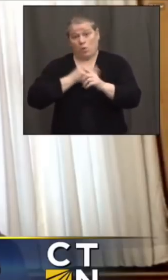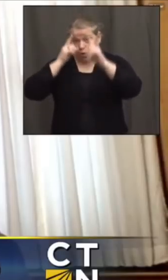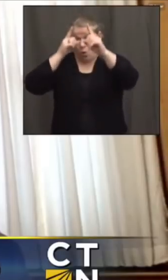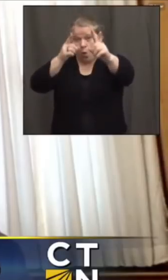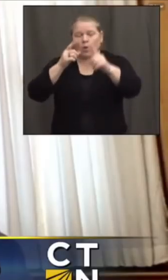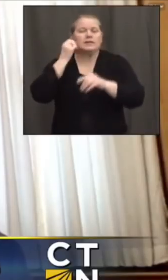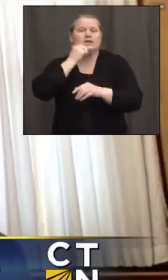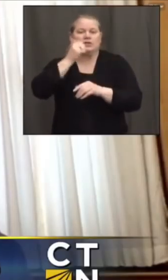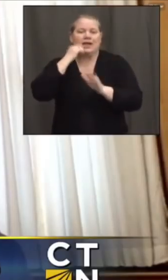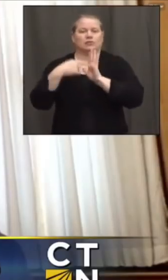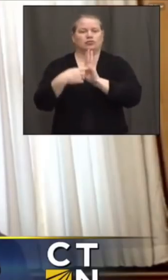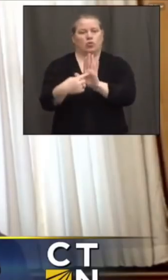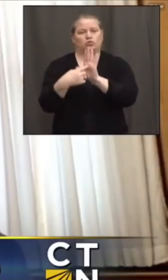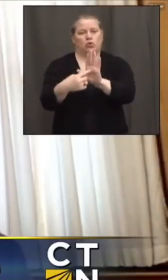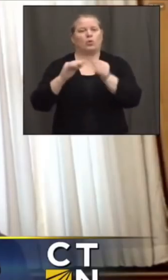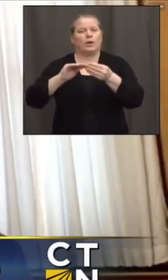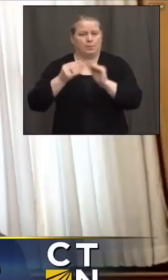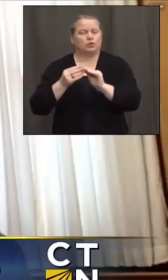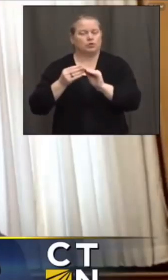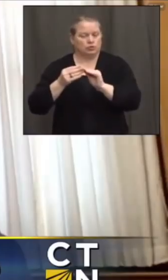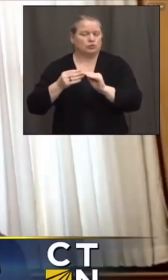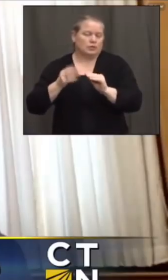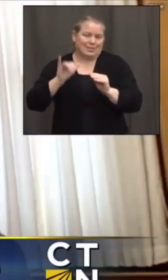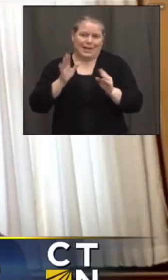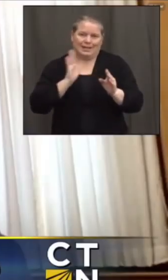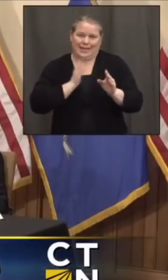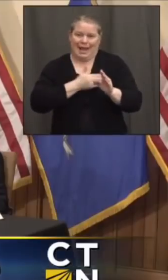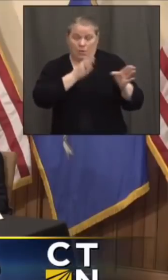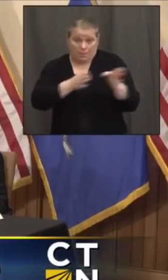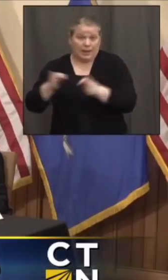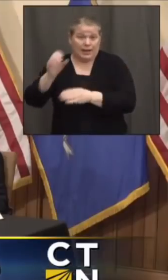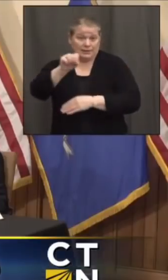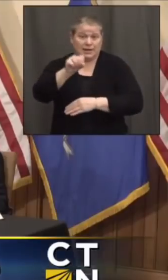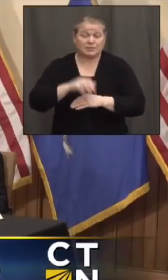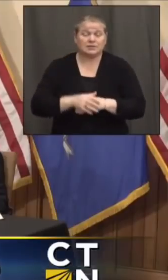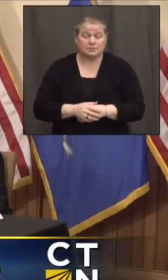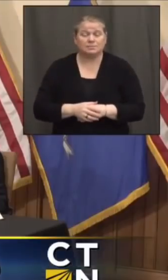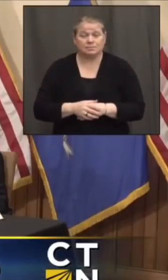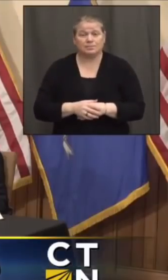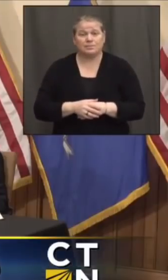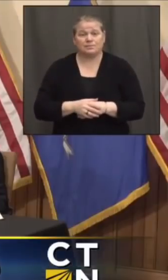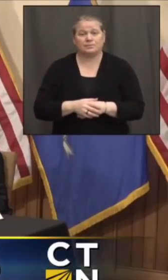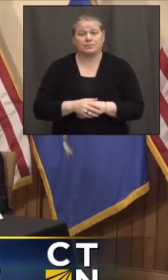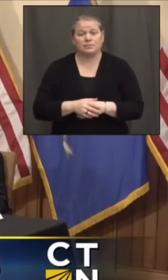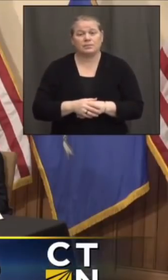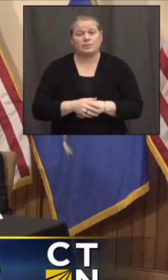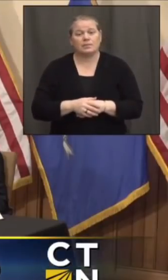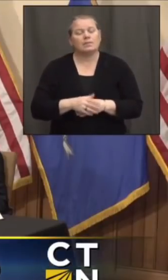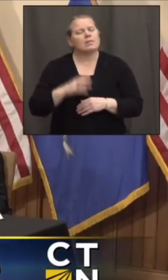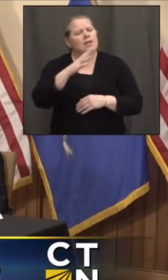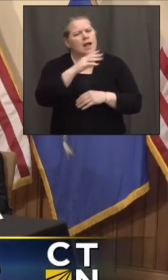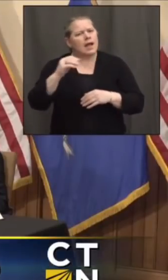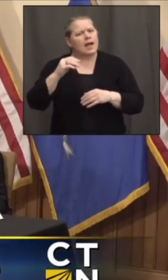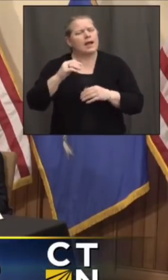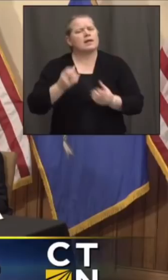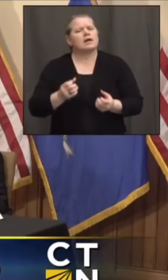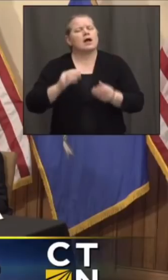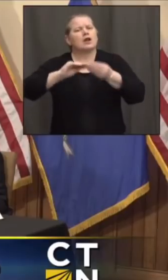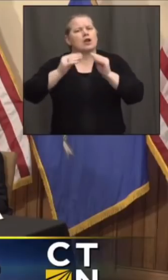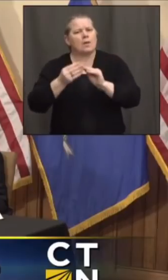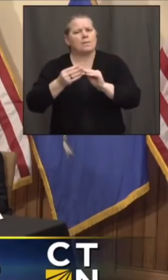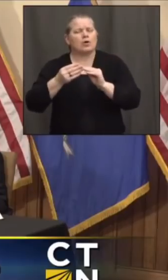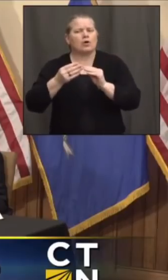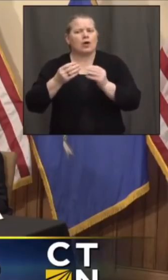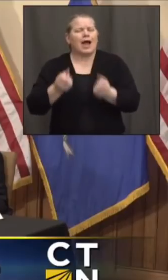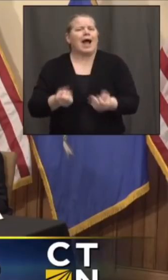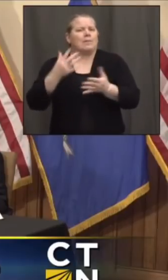rather. So yes, that is the direction we're headed. And then we saw how many doses have been administered so far in Connecticut,